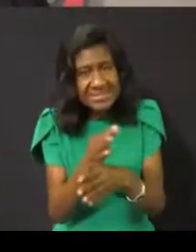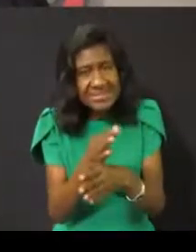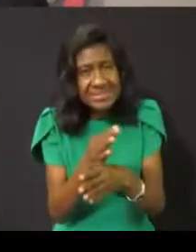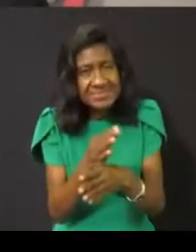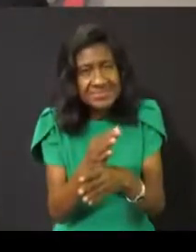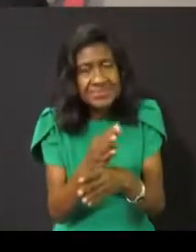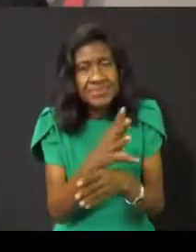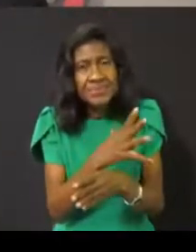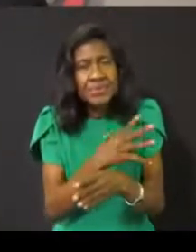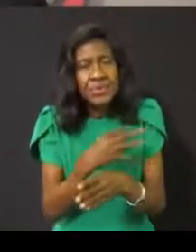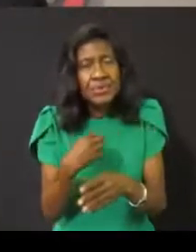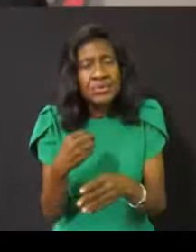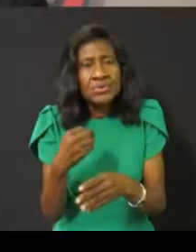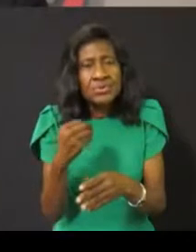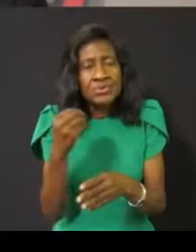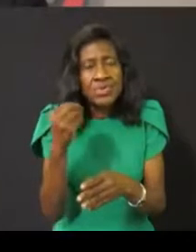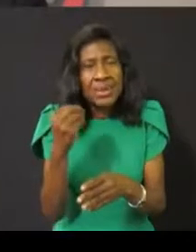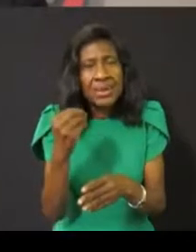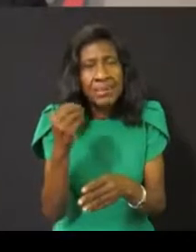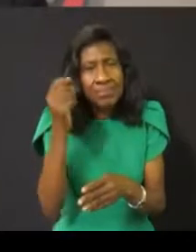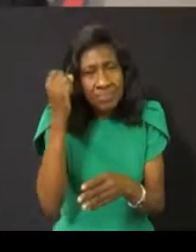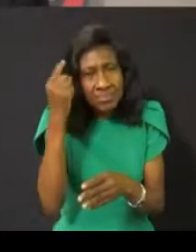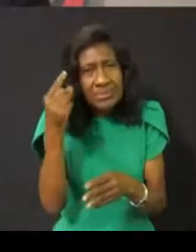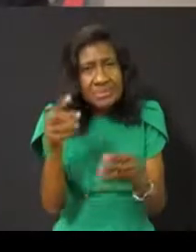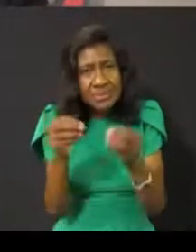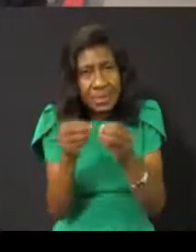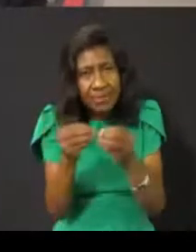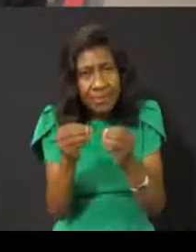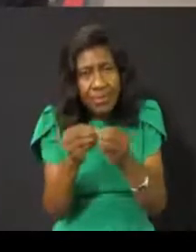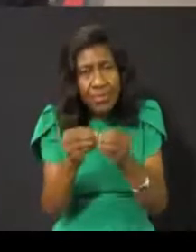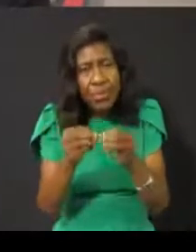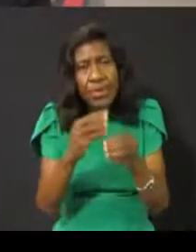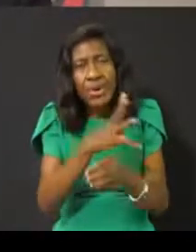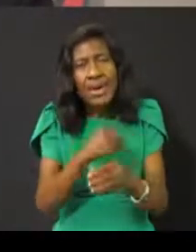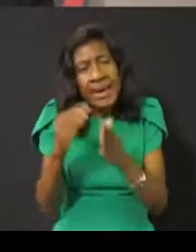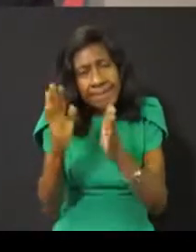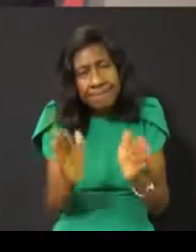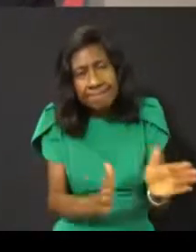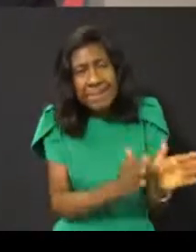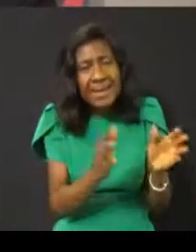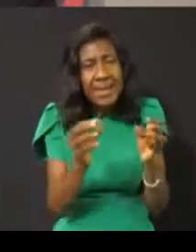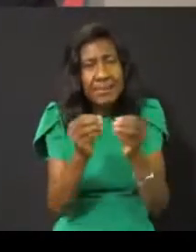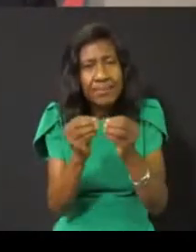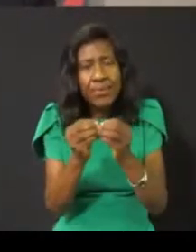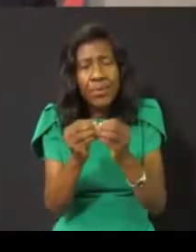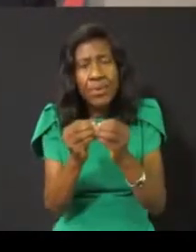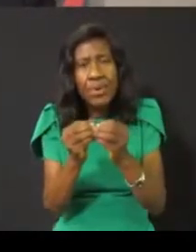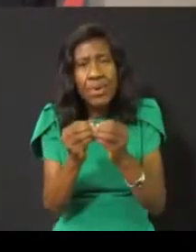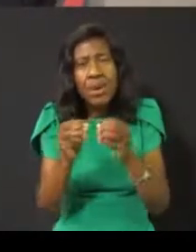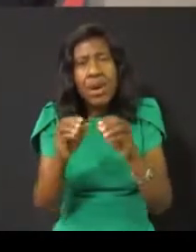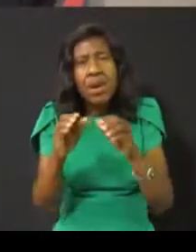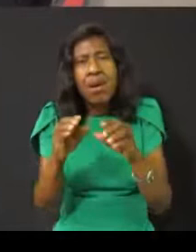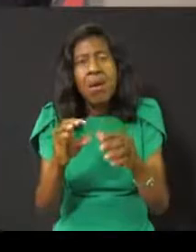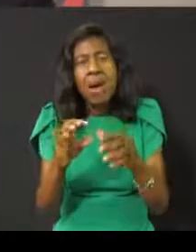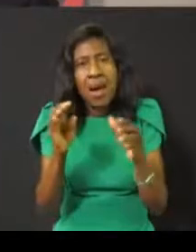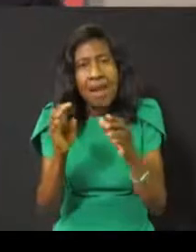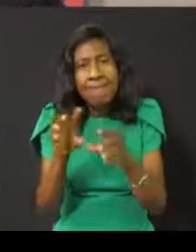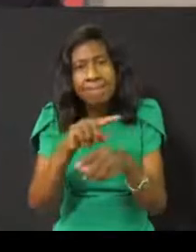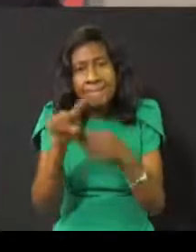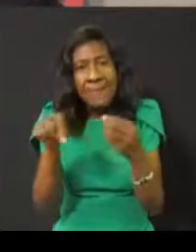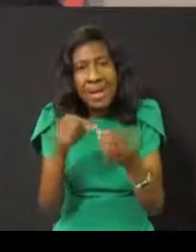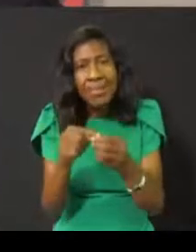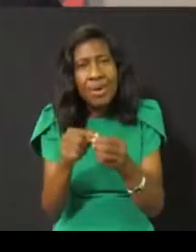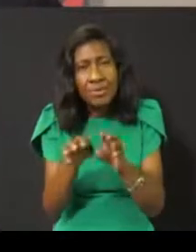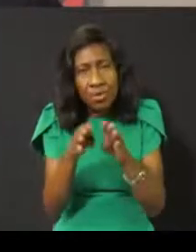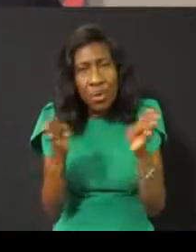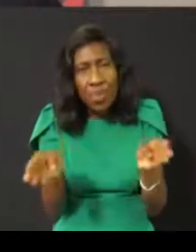the operational and logistical side of implementing the reopening plan. There has been a dedicated team